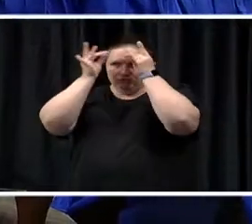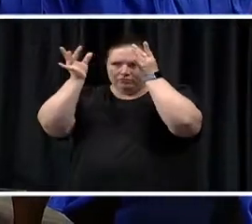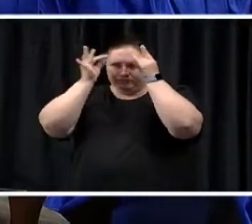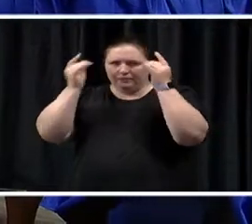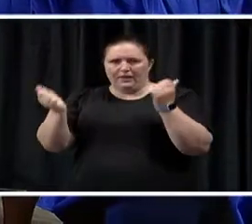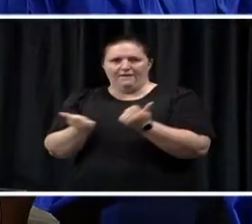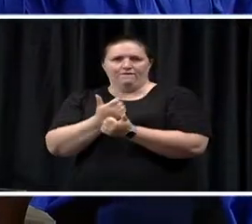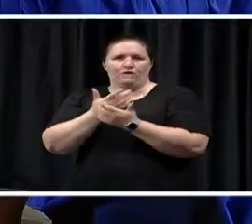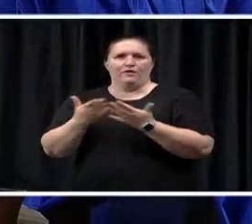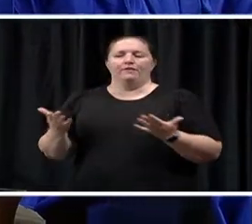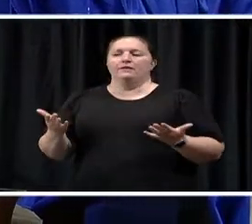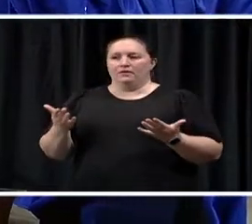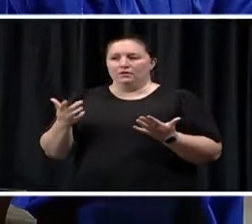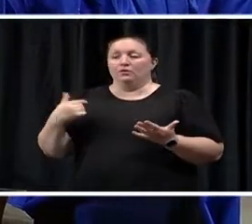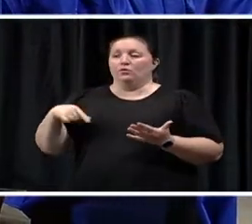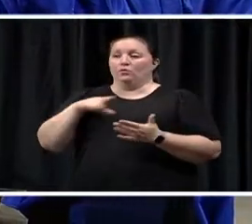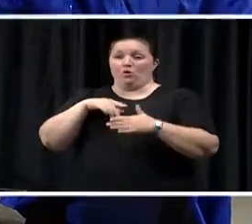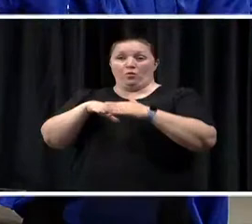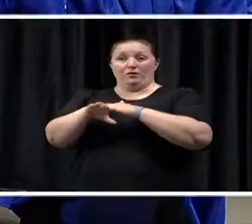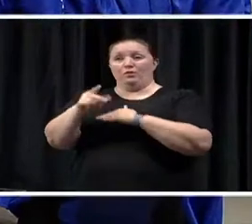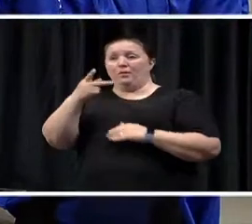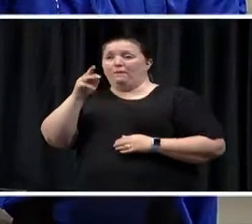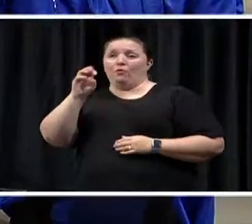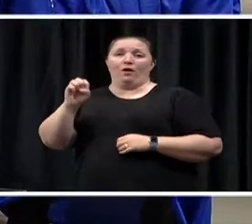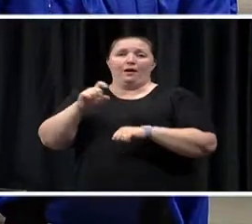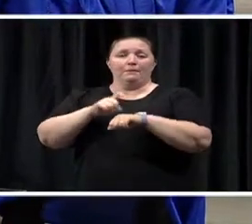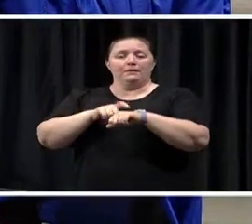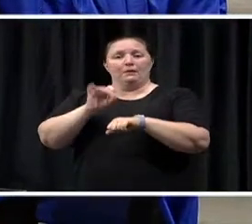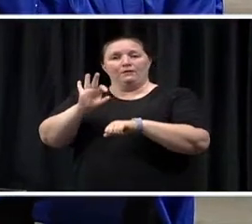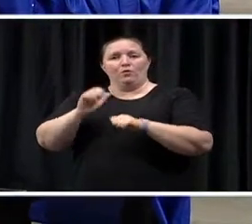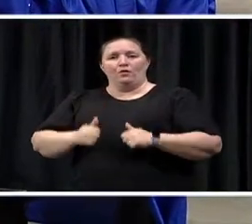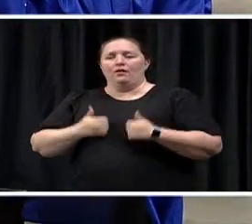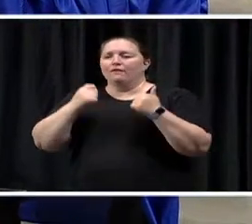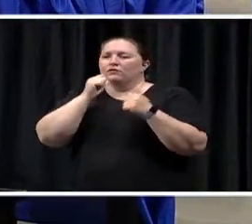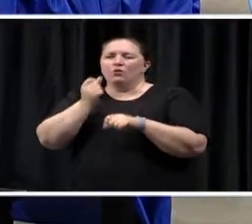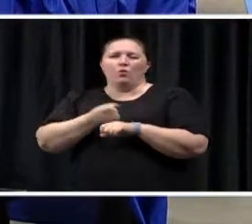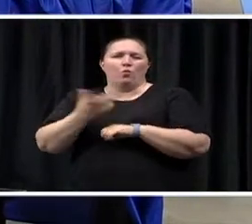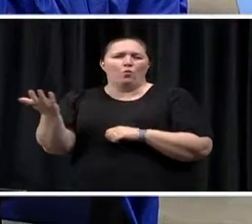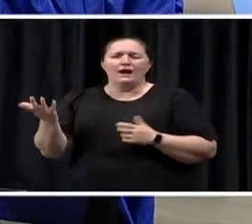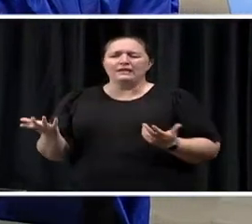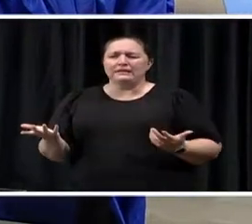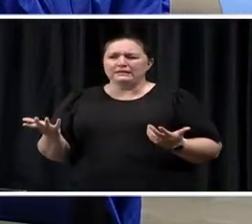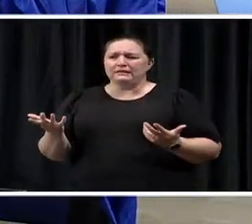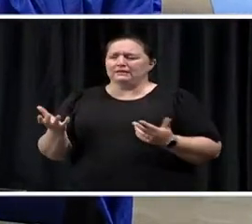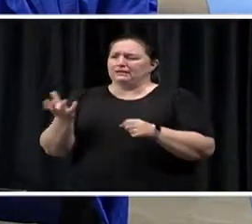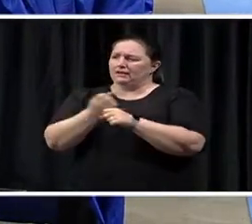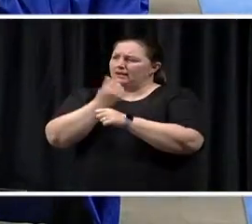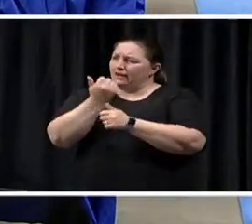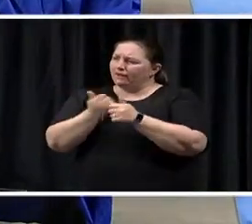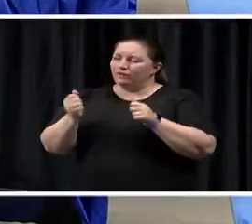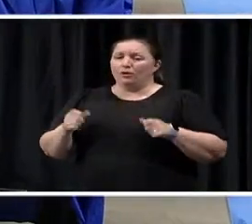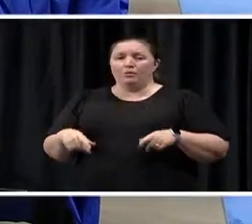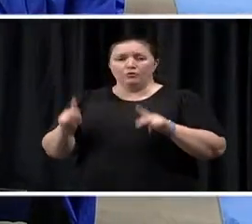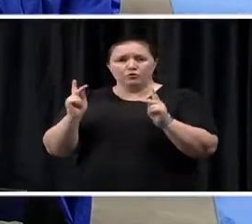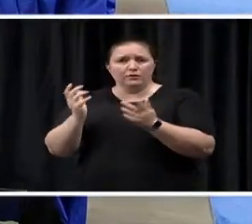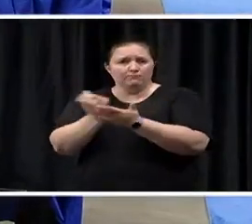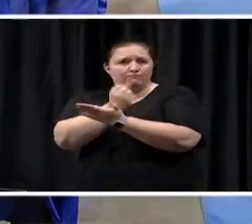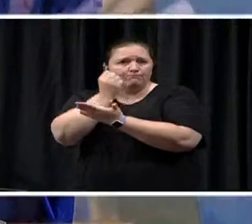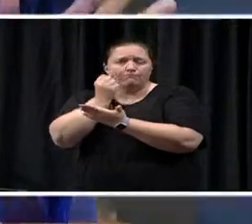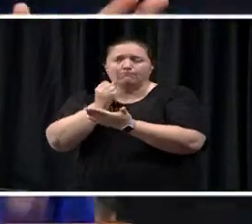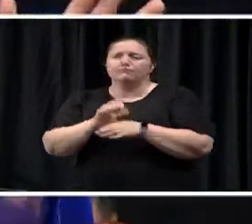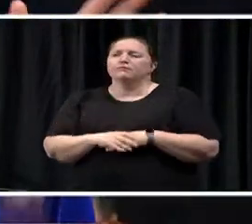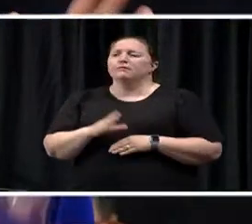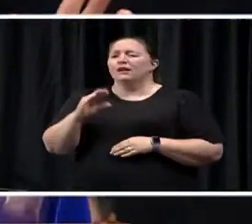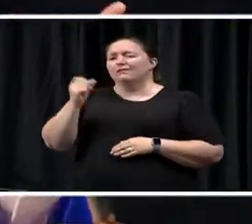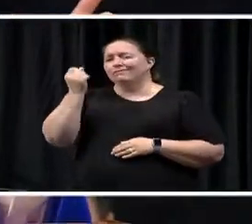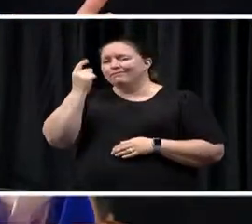We're about to enter what many consider to be the prime time of life, so don't waste it. Take every opportunity you get, and yeah, not